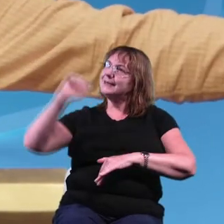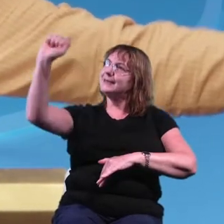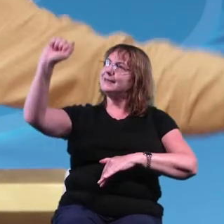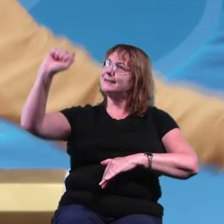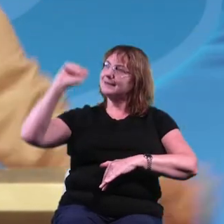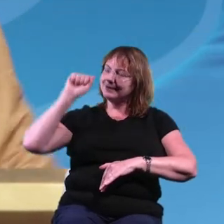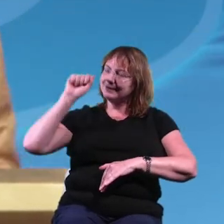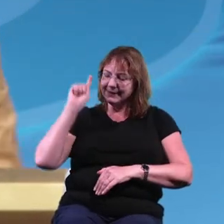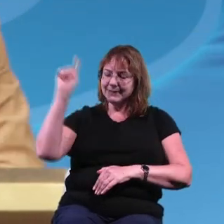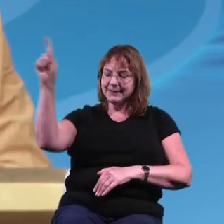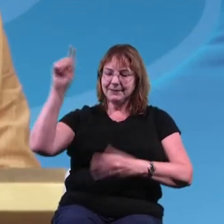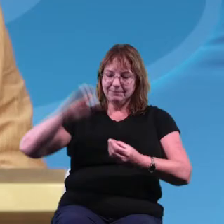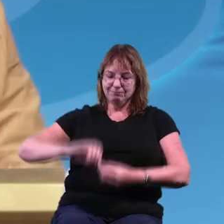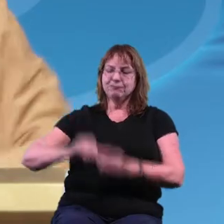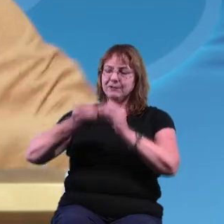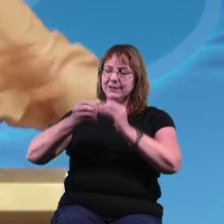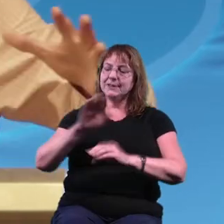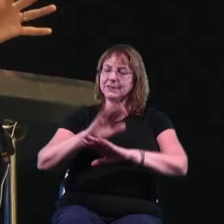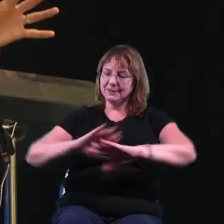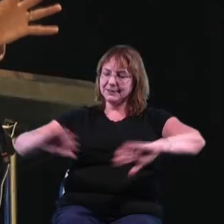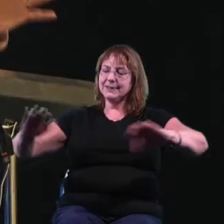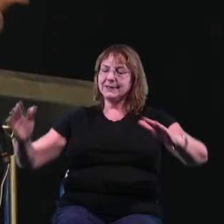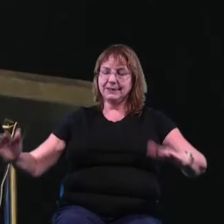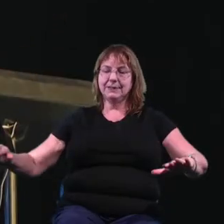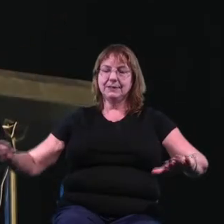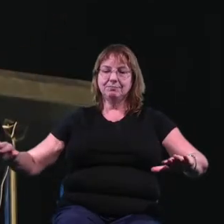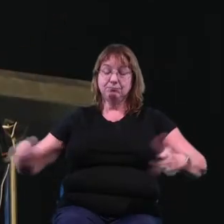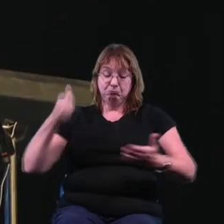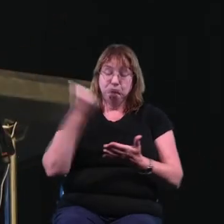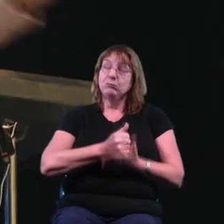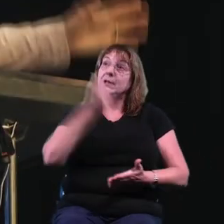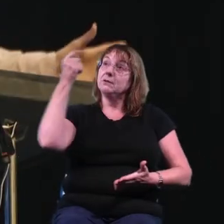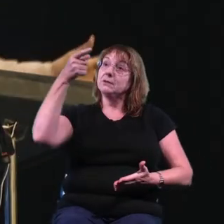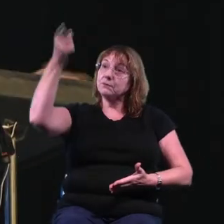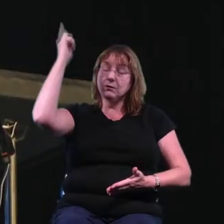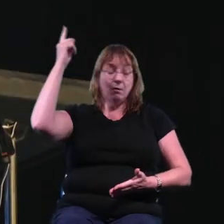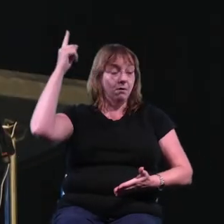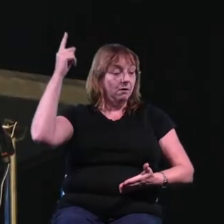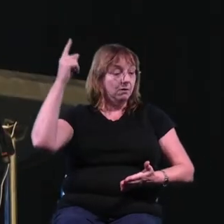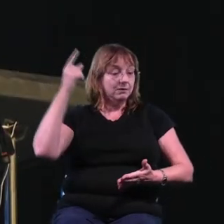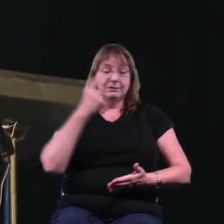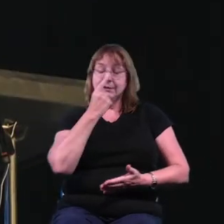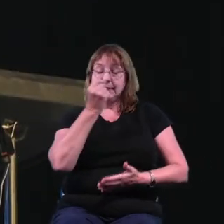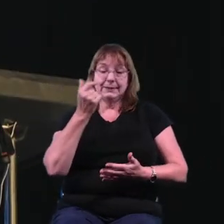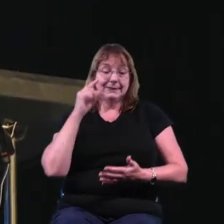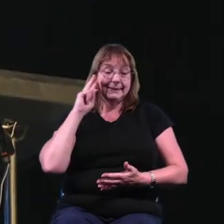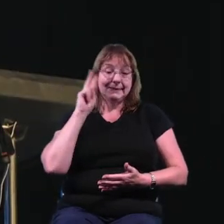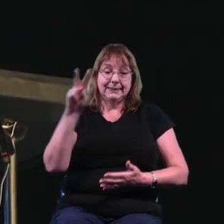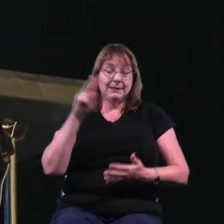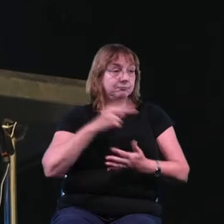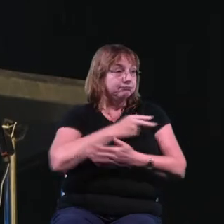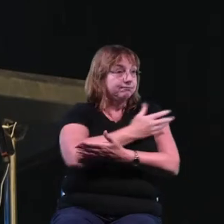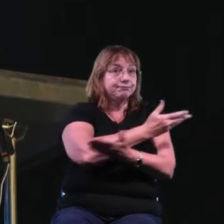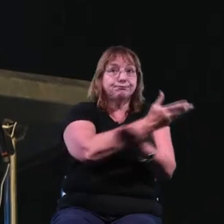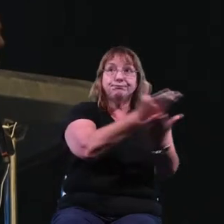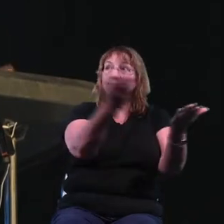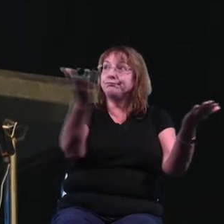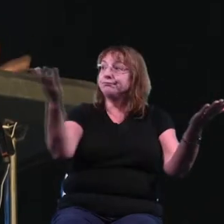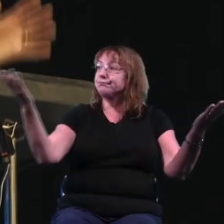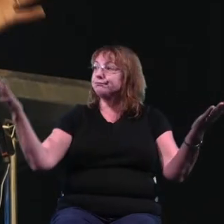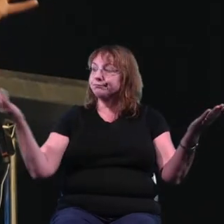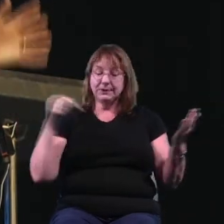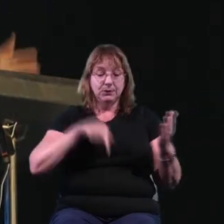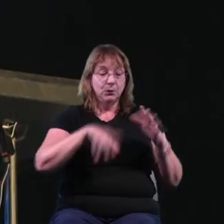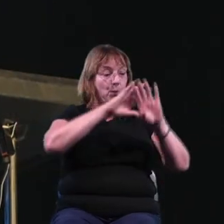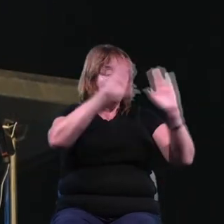it. The greatness of God is on display all around us in this